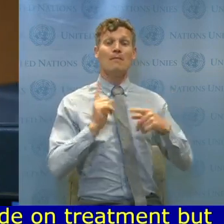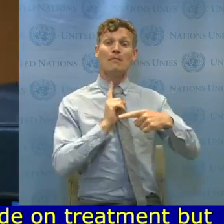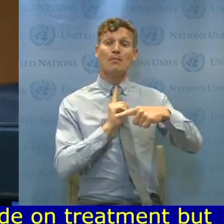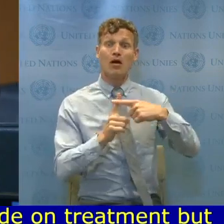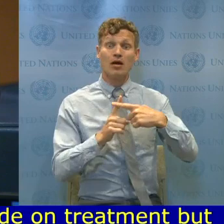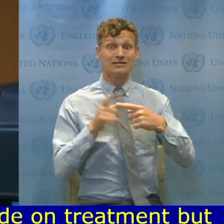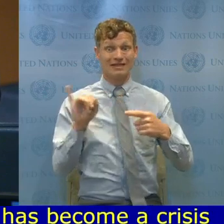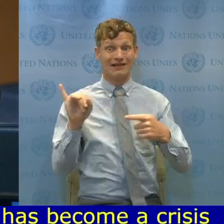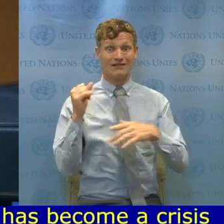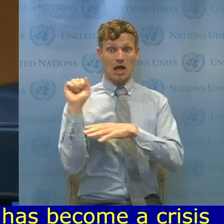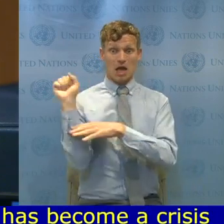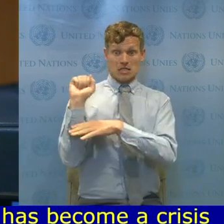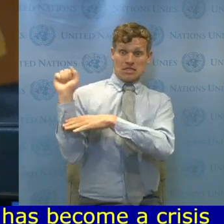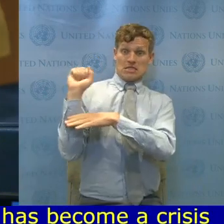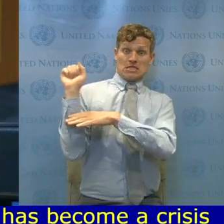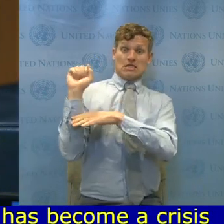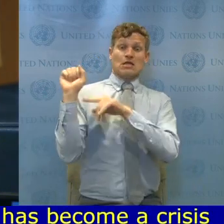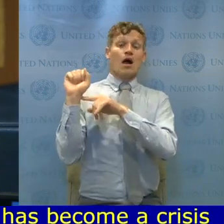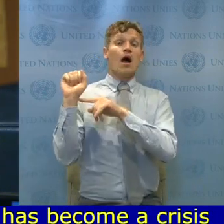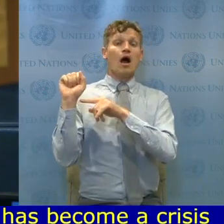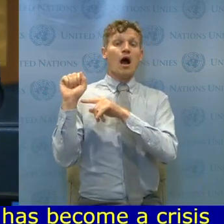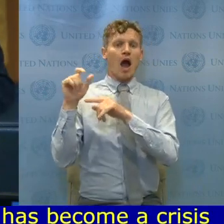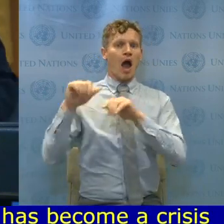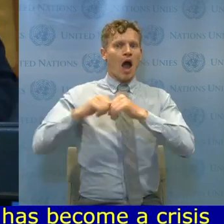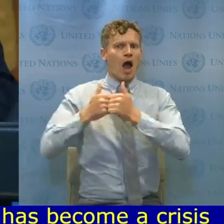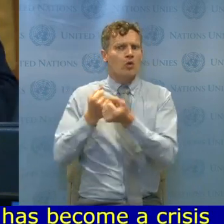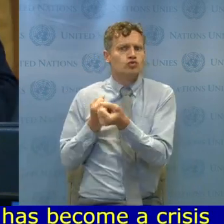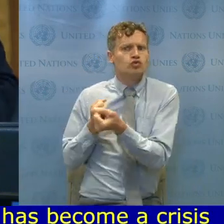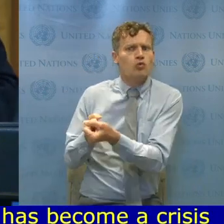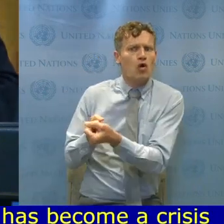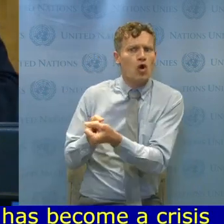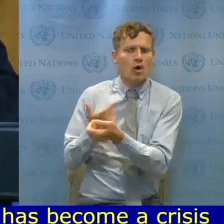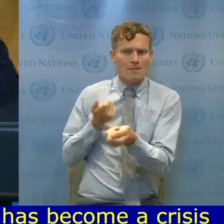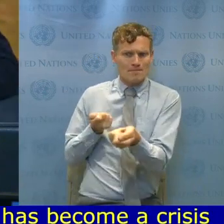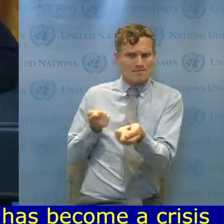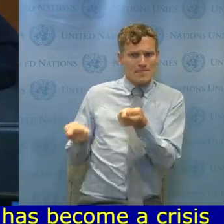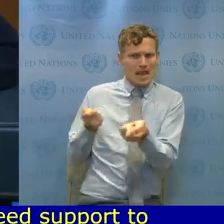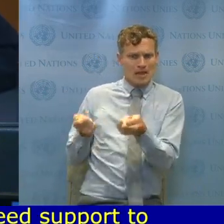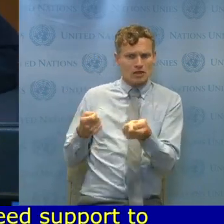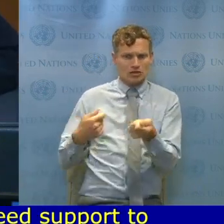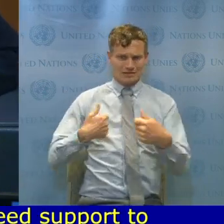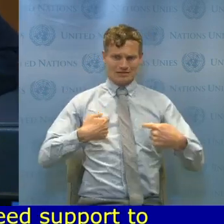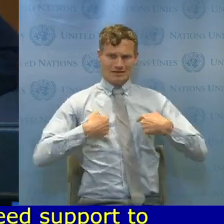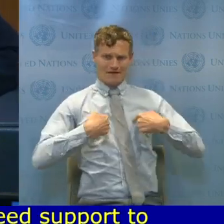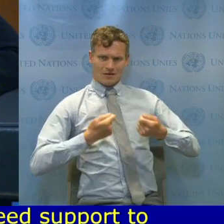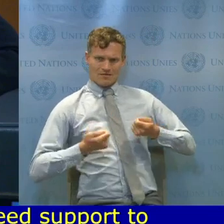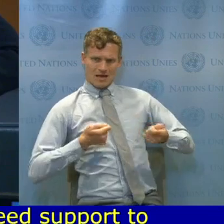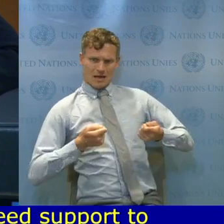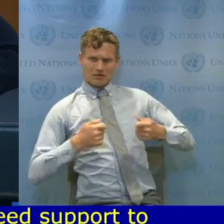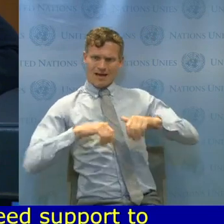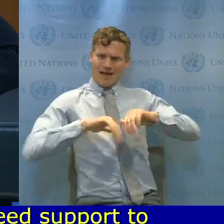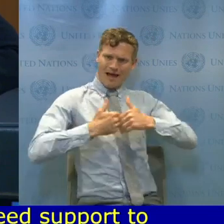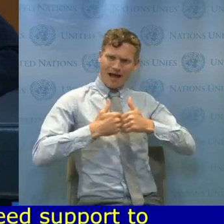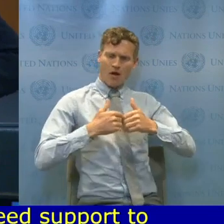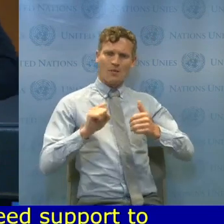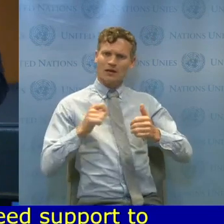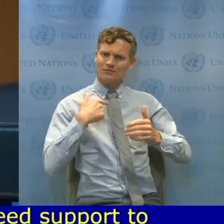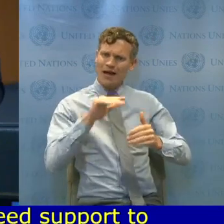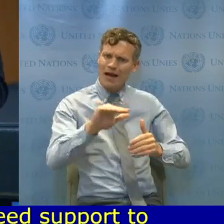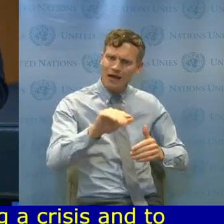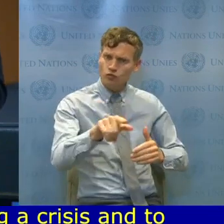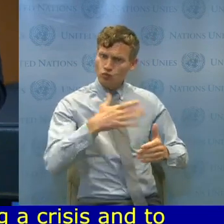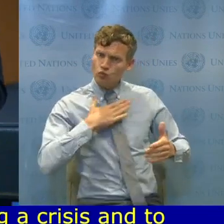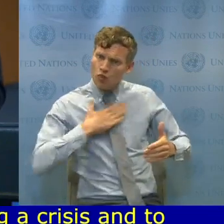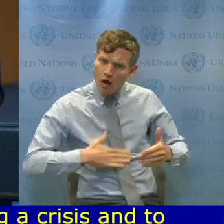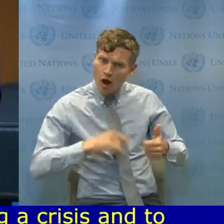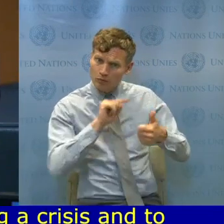crisis and to maintain safety and well-being according to the person's will and preferences, instead of labeling